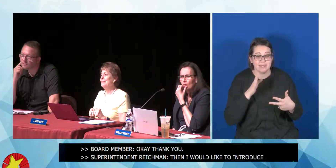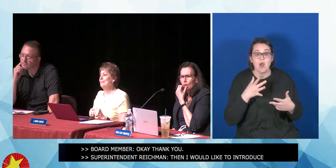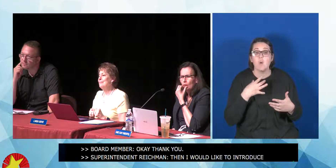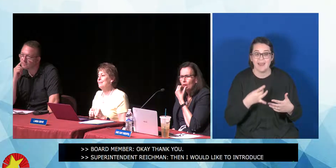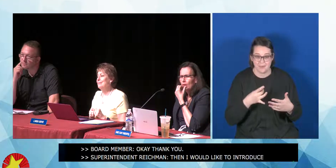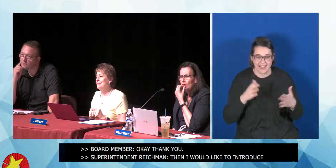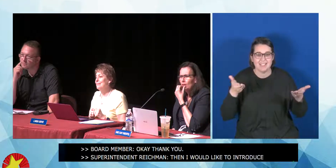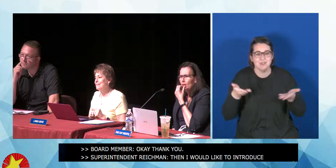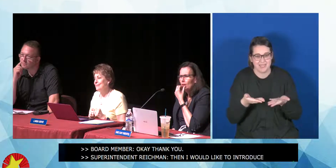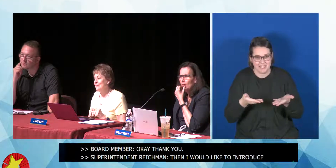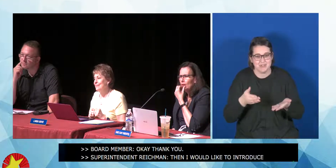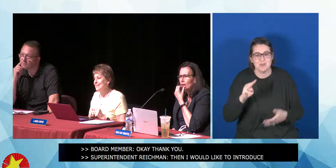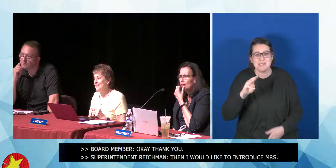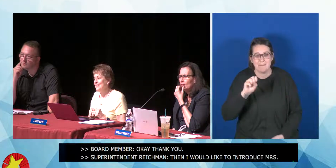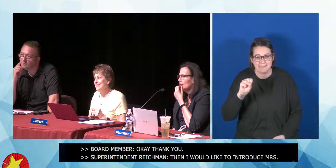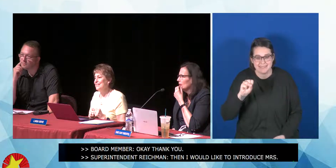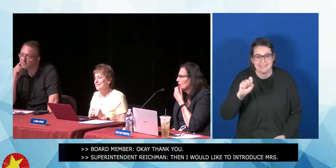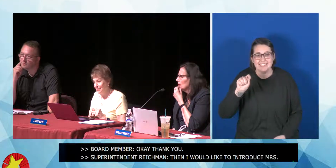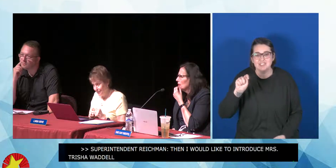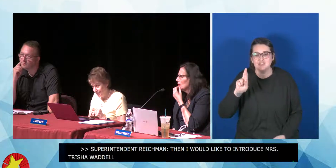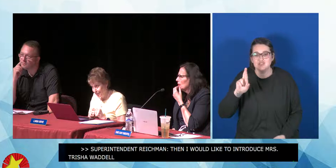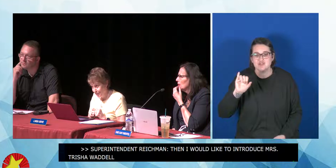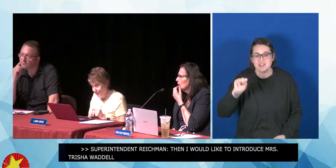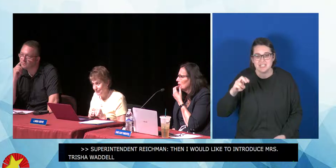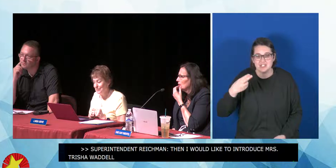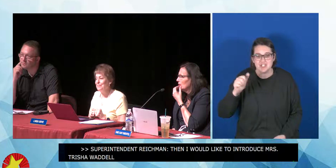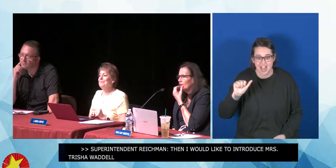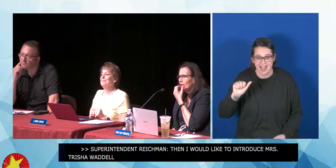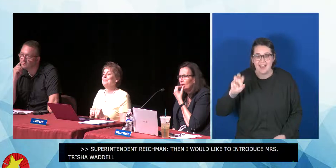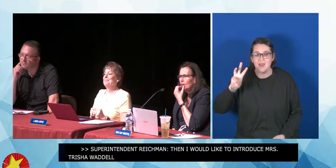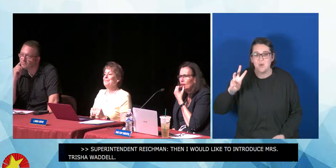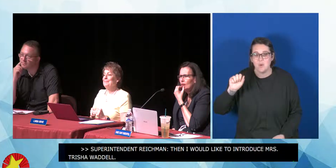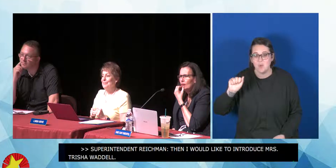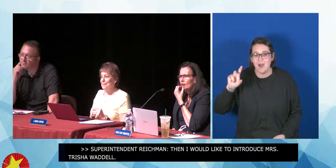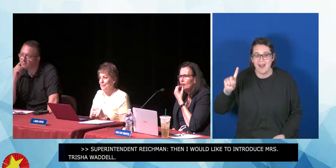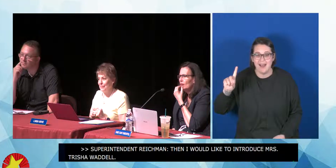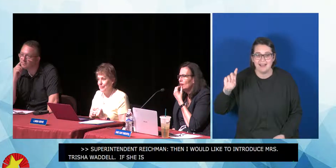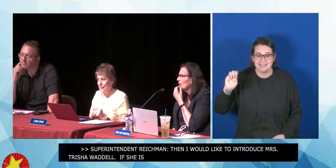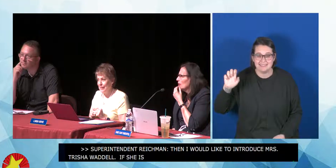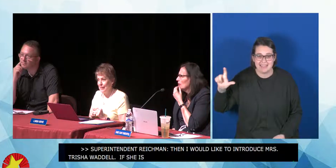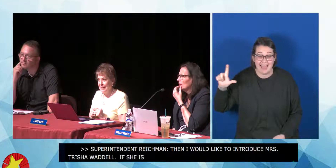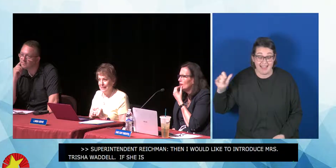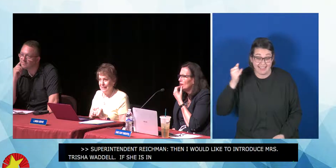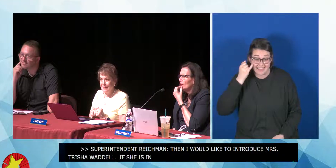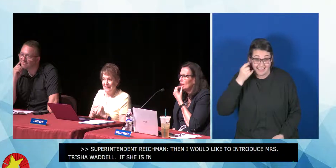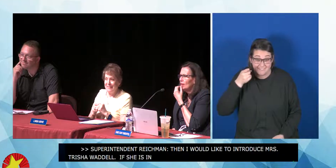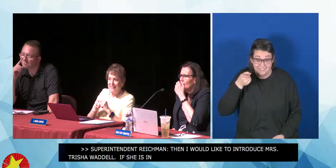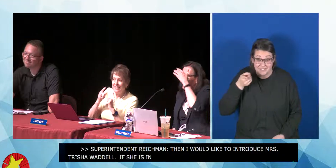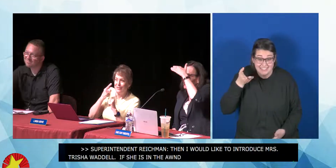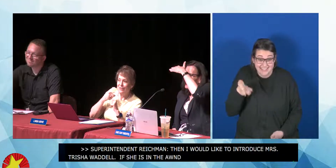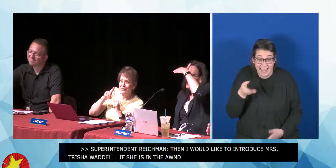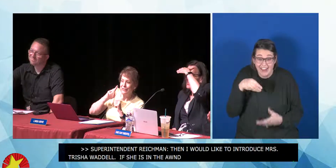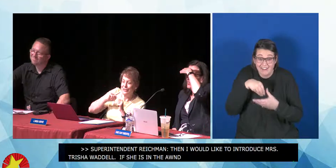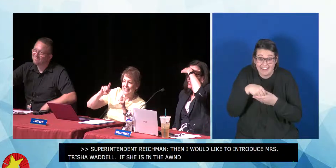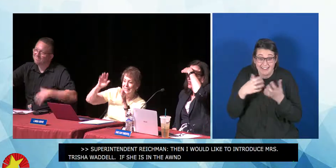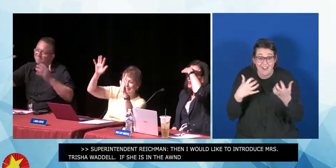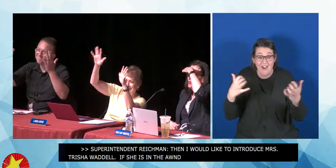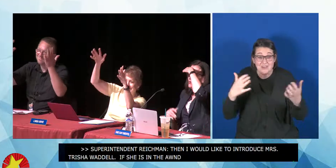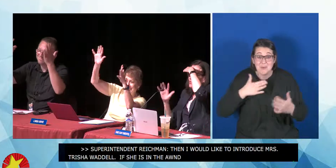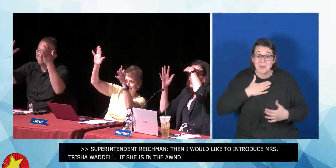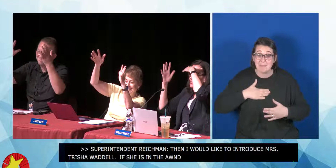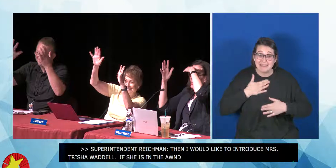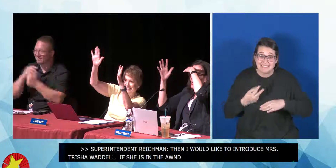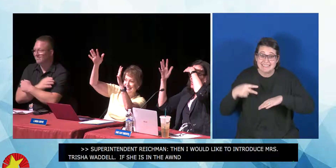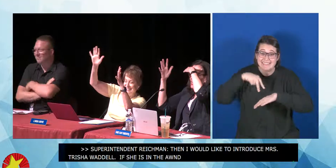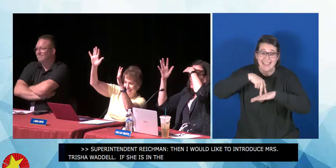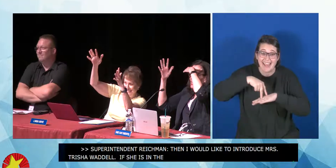Tricia Waddell, if she is in the auditorium. Please stand up.